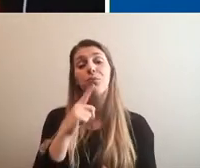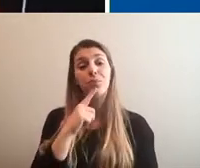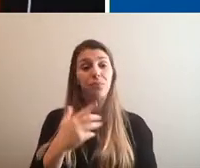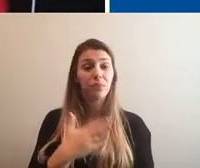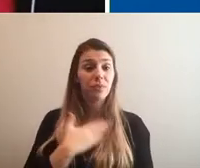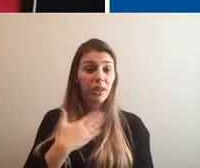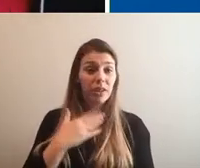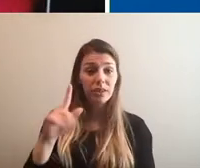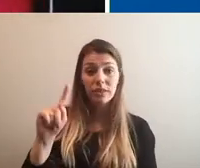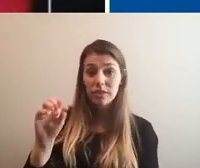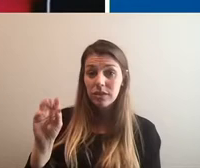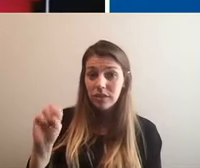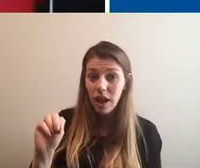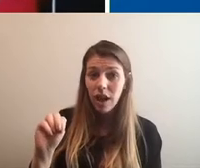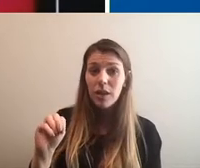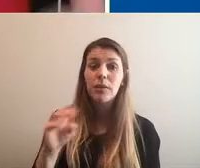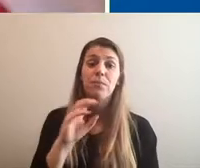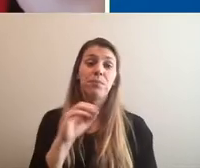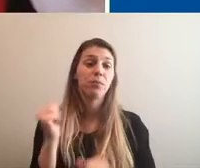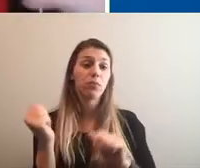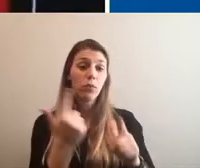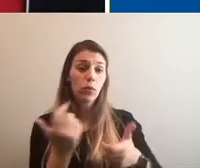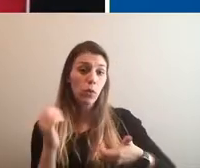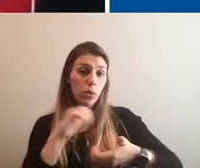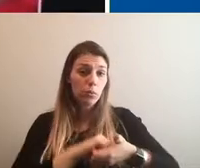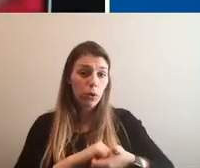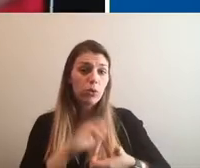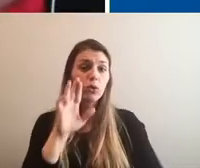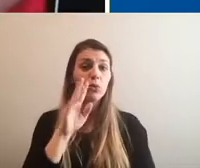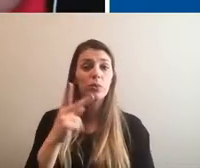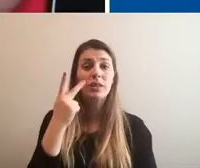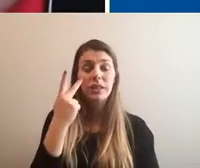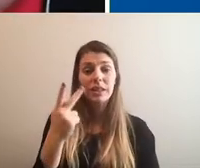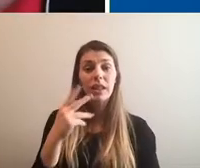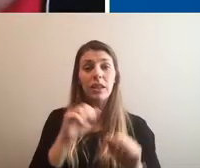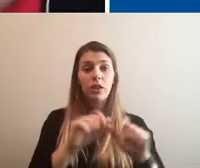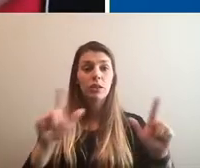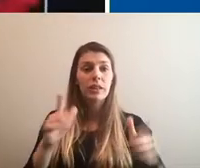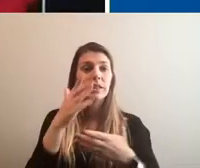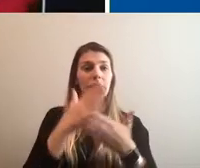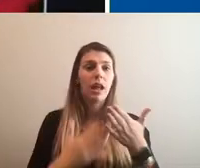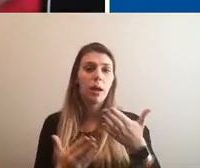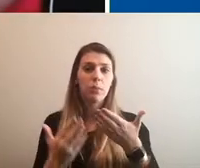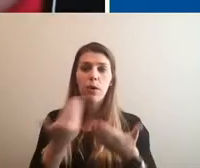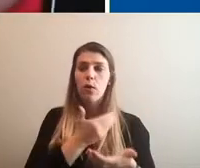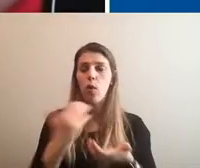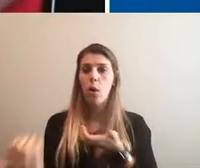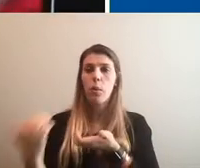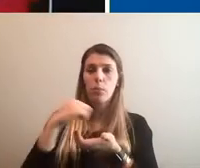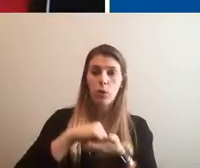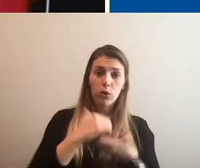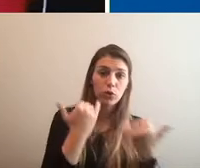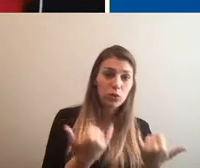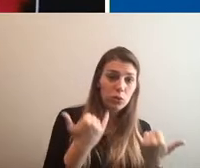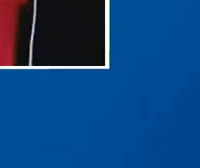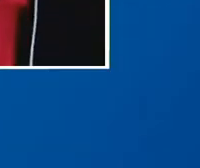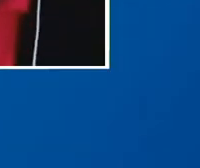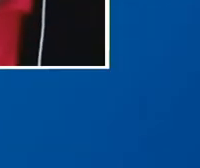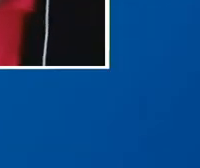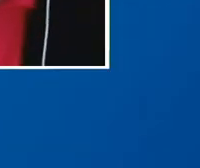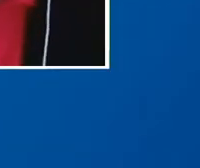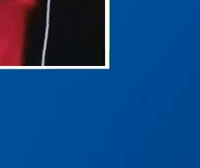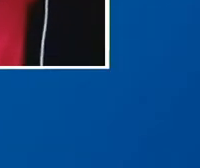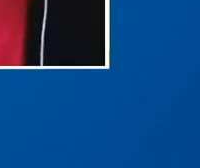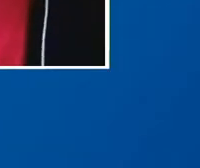Tom, and we're grateful to all of our partners. You'll see on the screen now some of the partners who are joining us both today and in this extraordinary